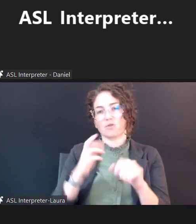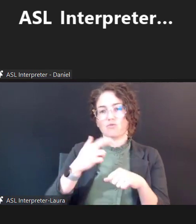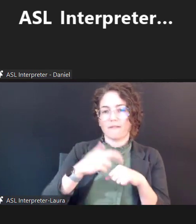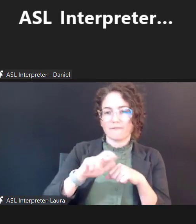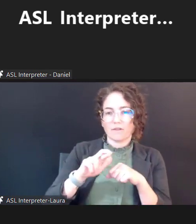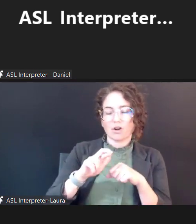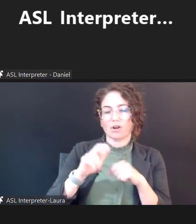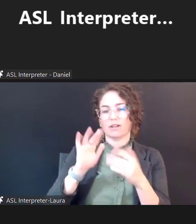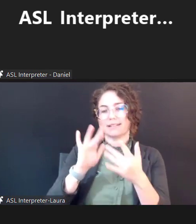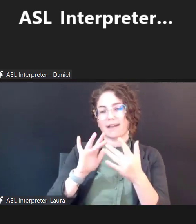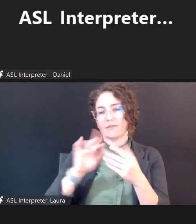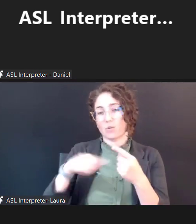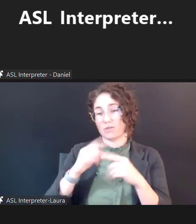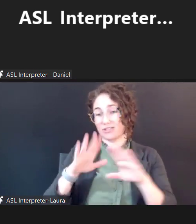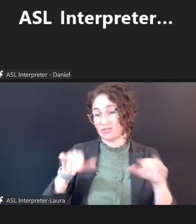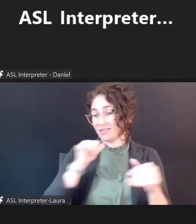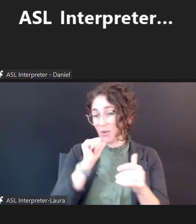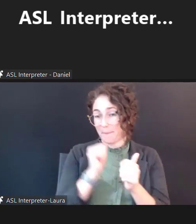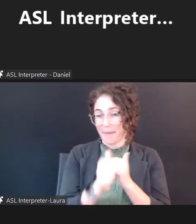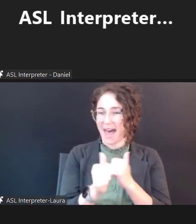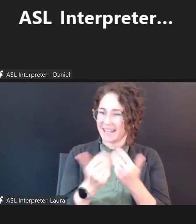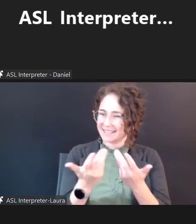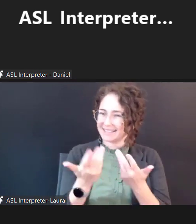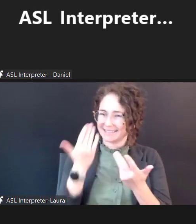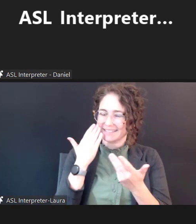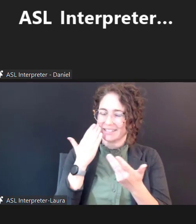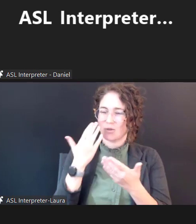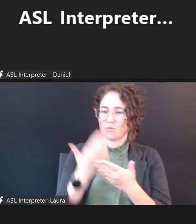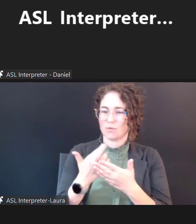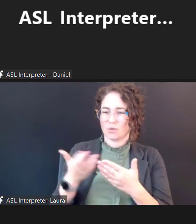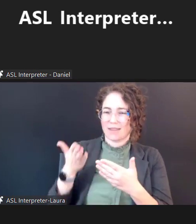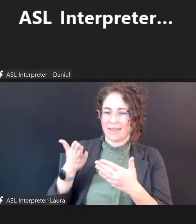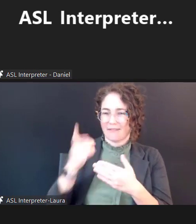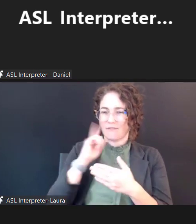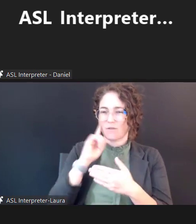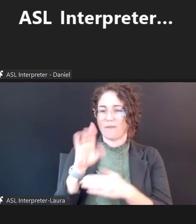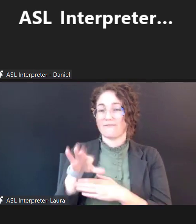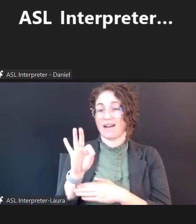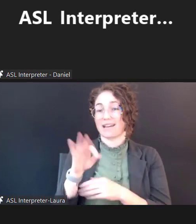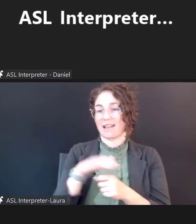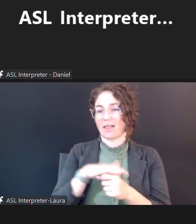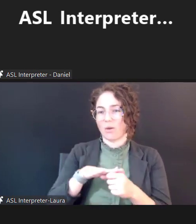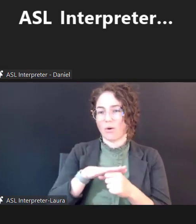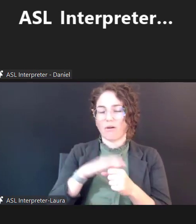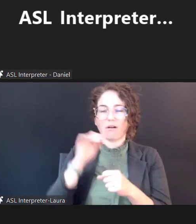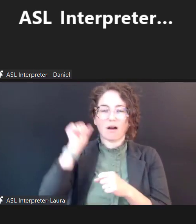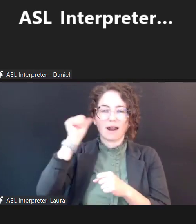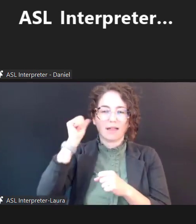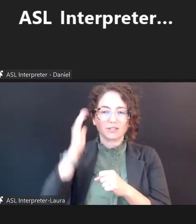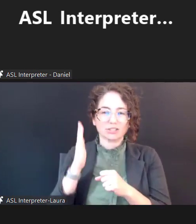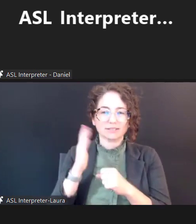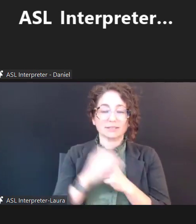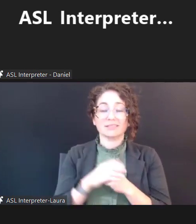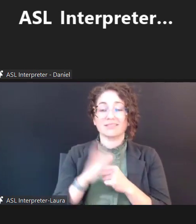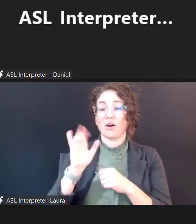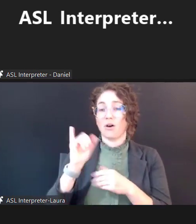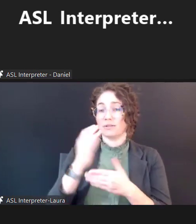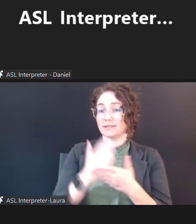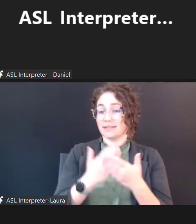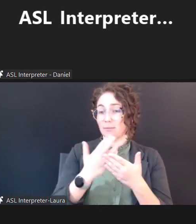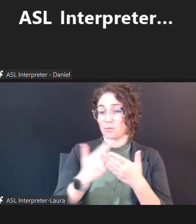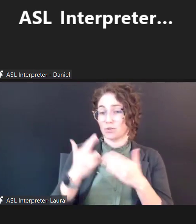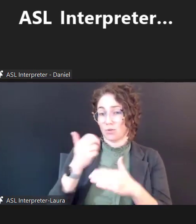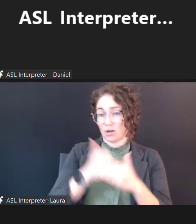for when children don't pass. So there are resources there for finding a local audiologist. There's resources under